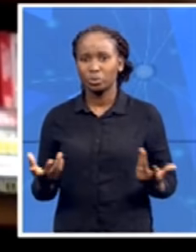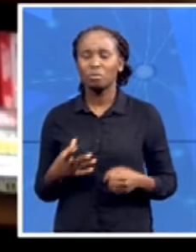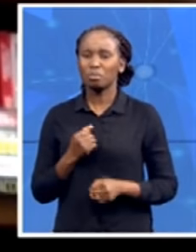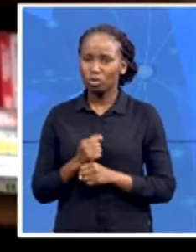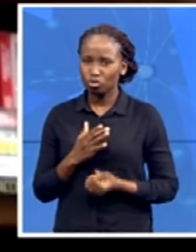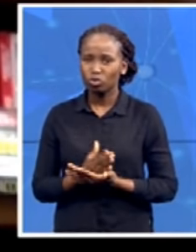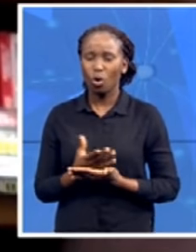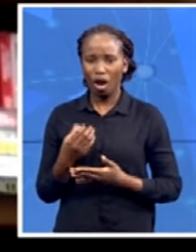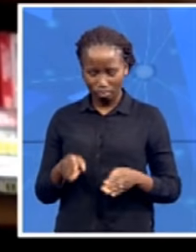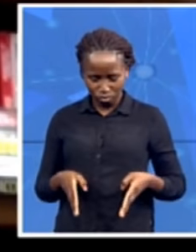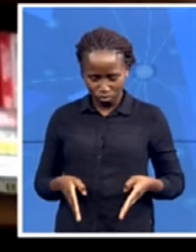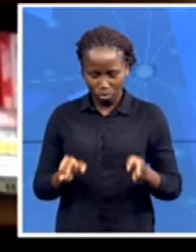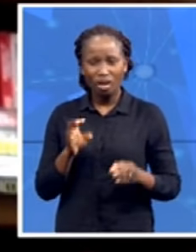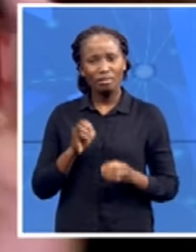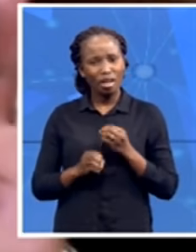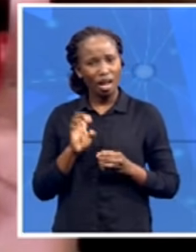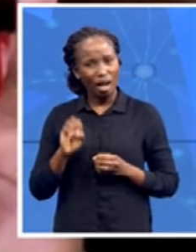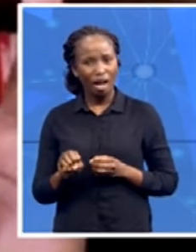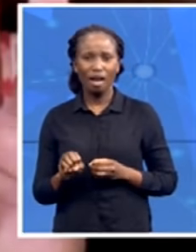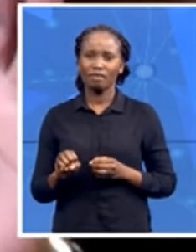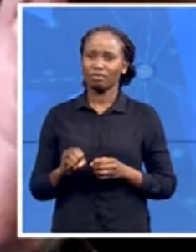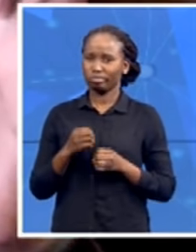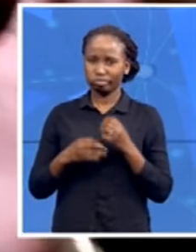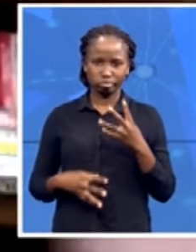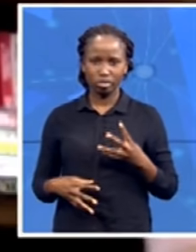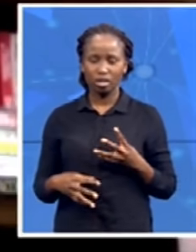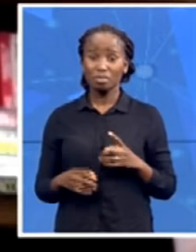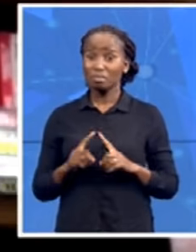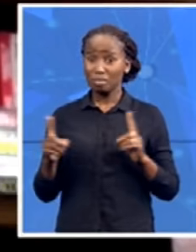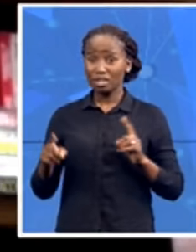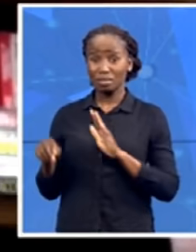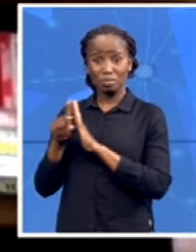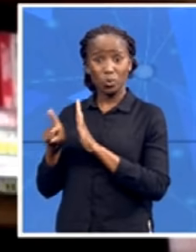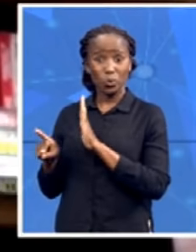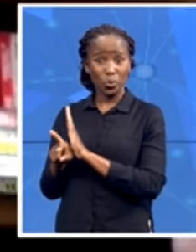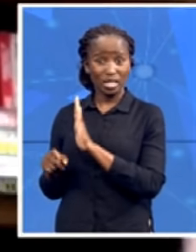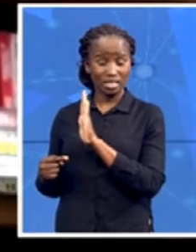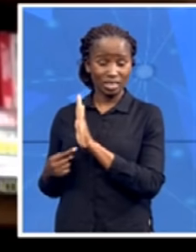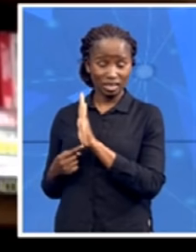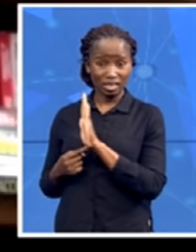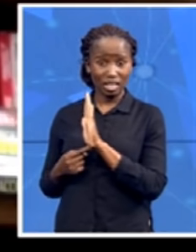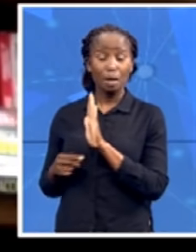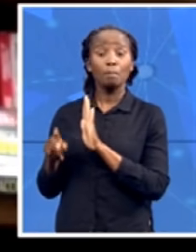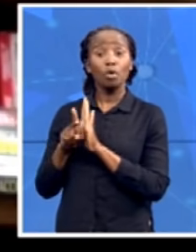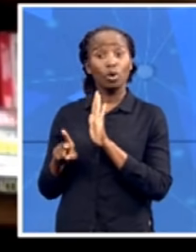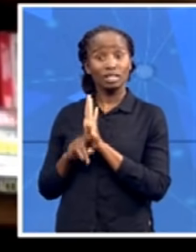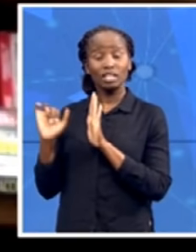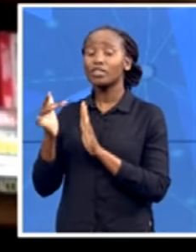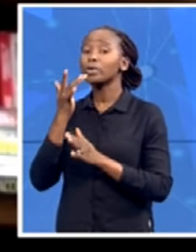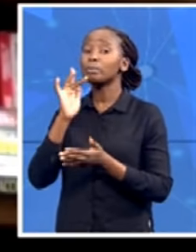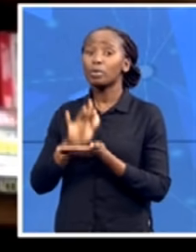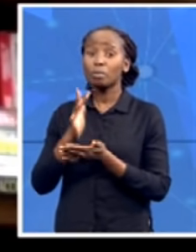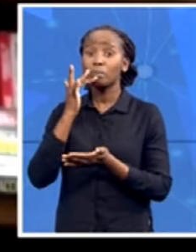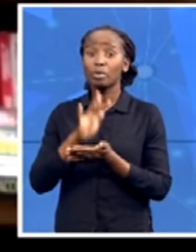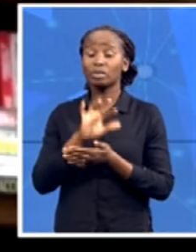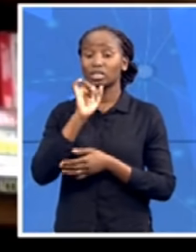on. But in terms of policy, the manifesto of the DA does not